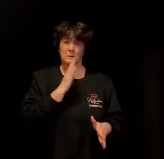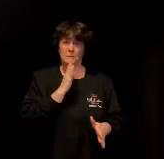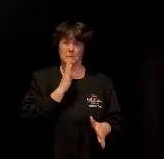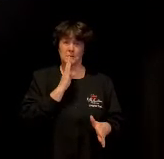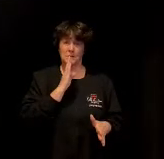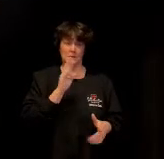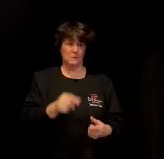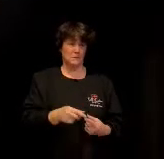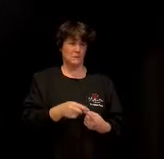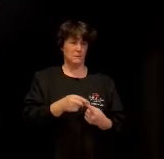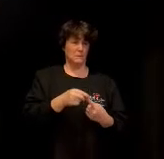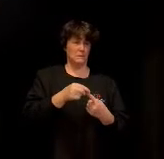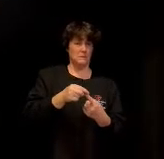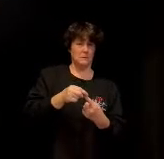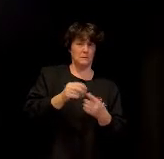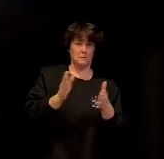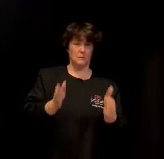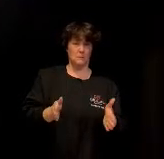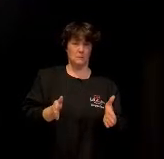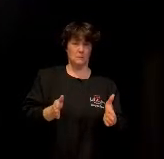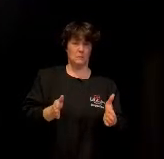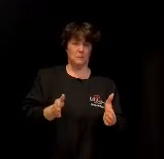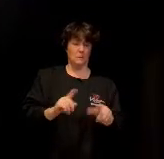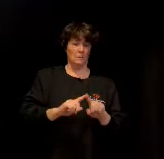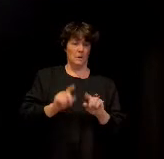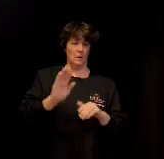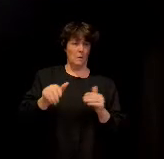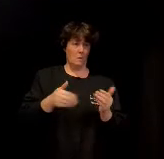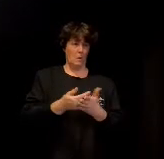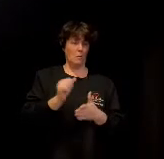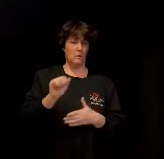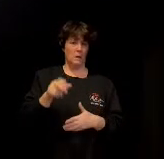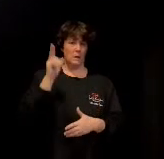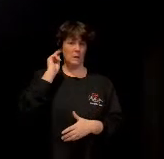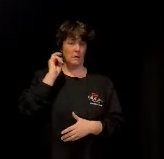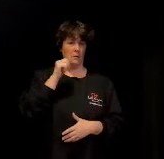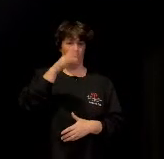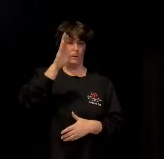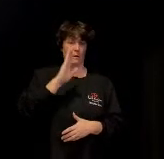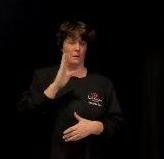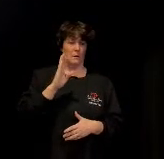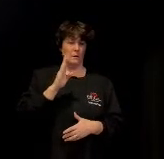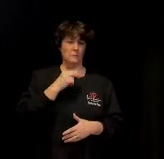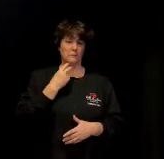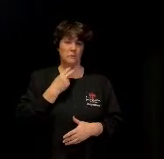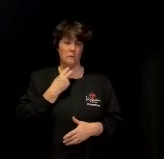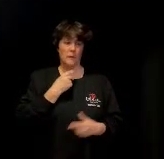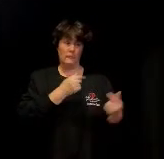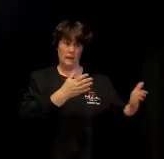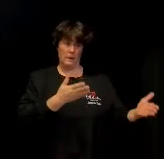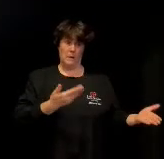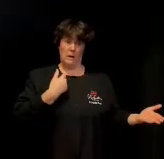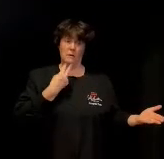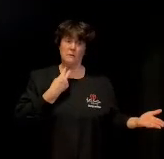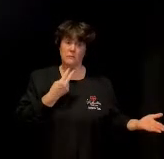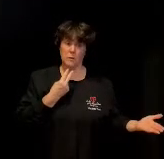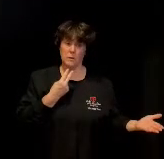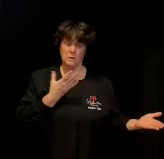We can all hear God's voice. And I want you to understand something. If the enemy has a voice, and we hear people talking